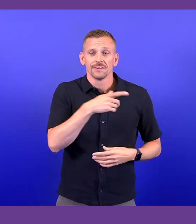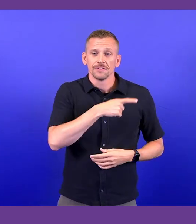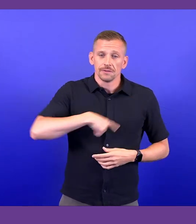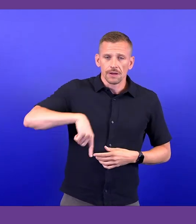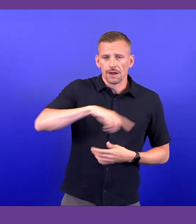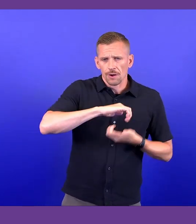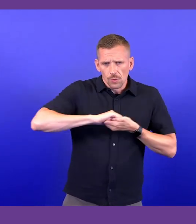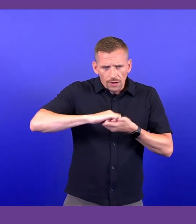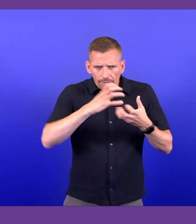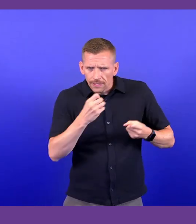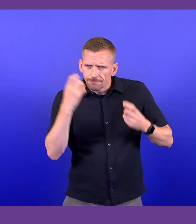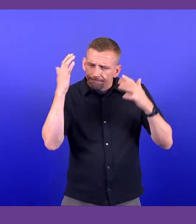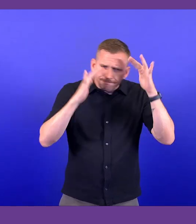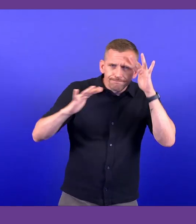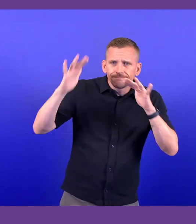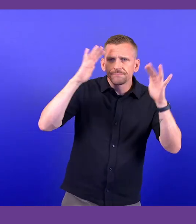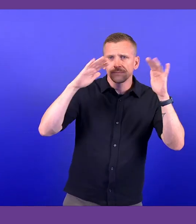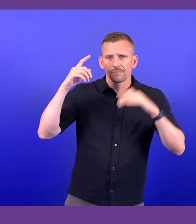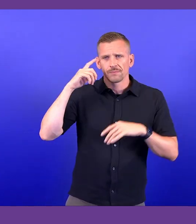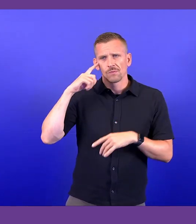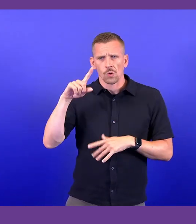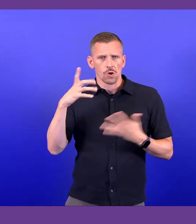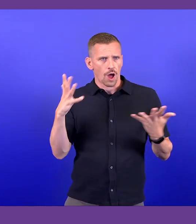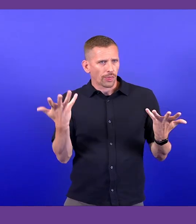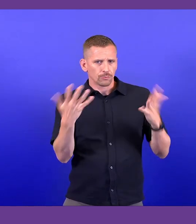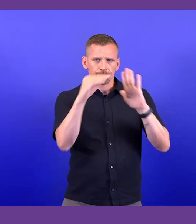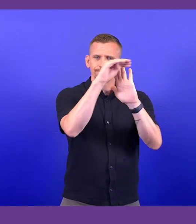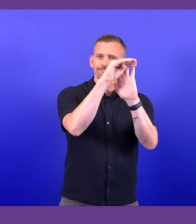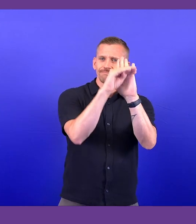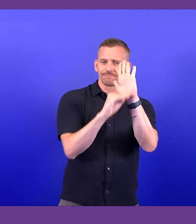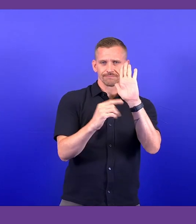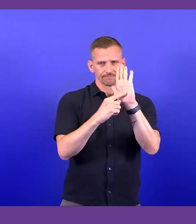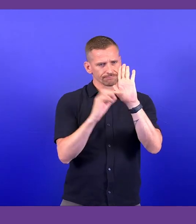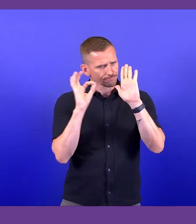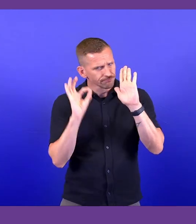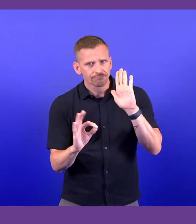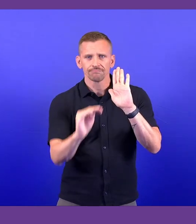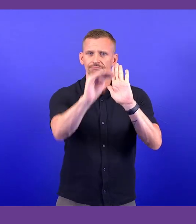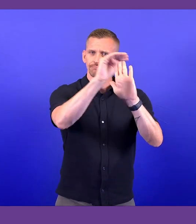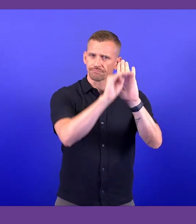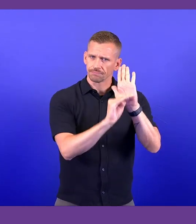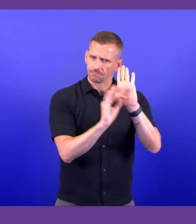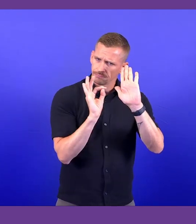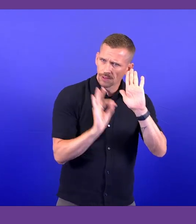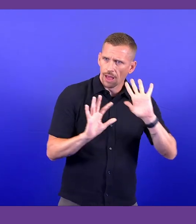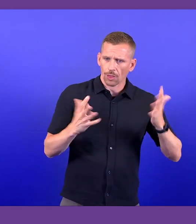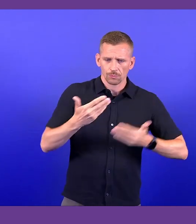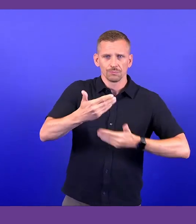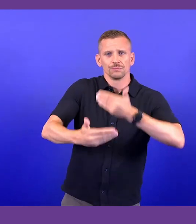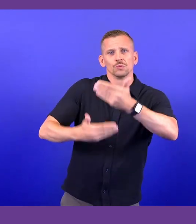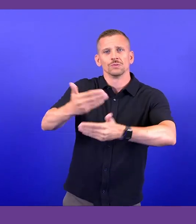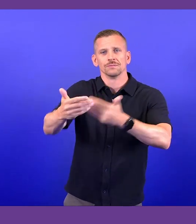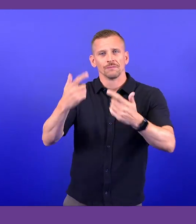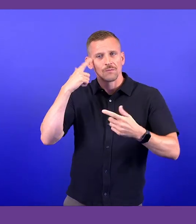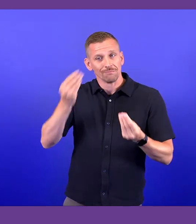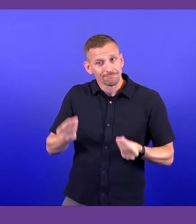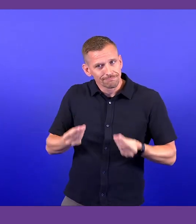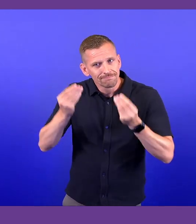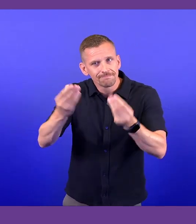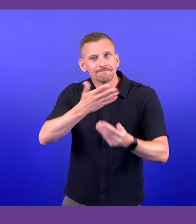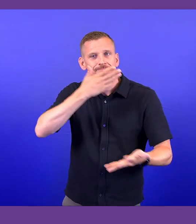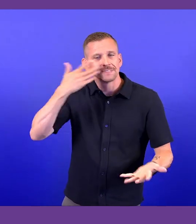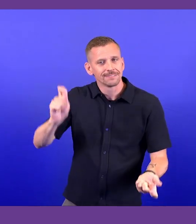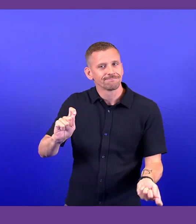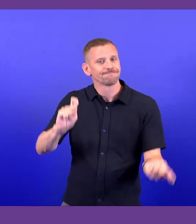between, as I said before, the regulation and the real world, especially. And we can jump on it after, of course. Of course, let's pick